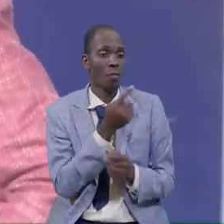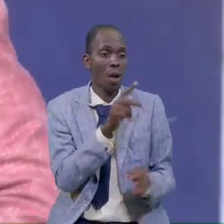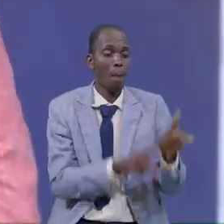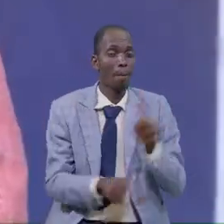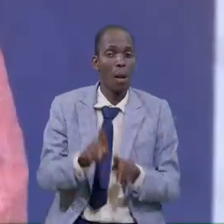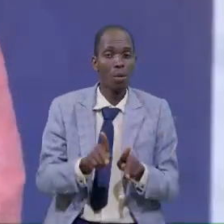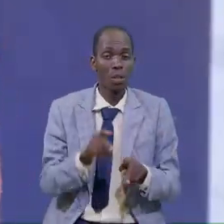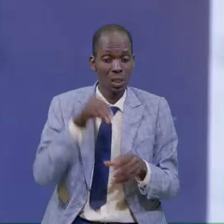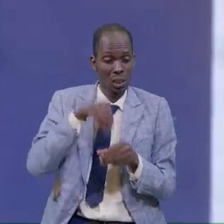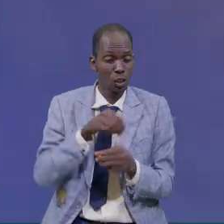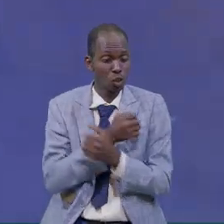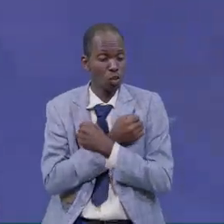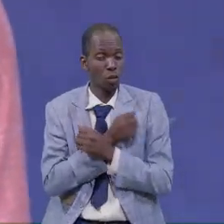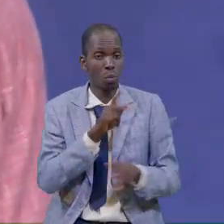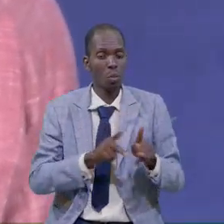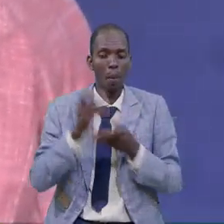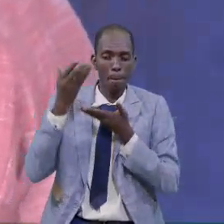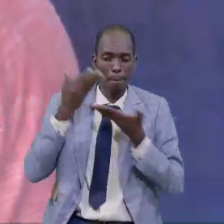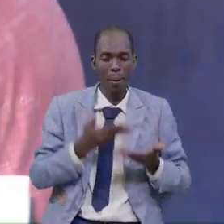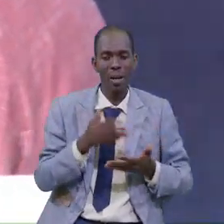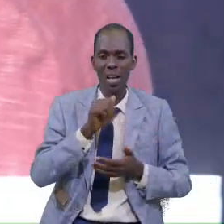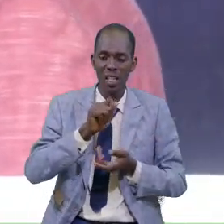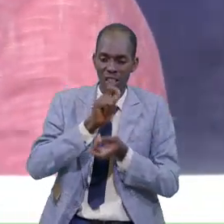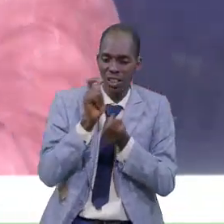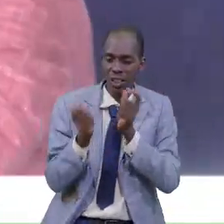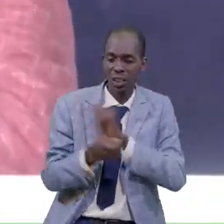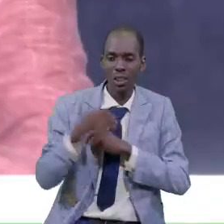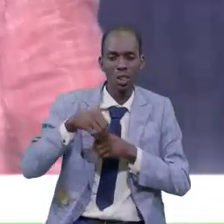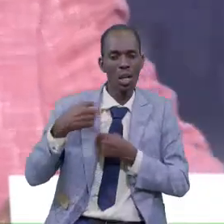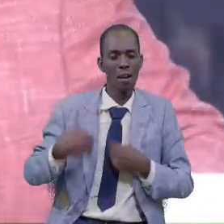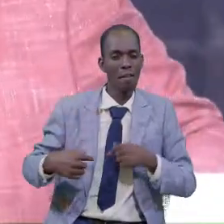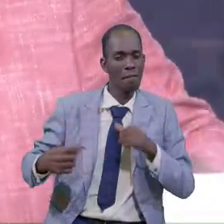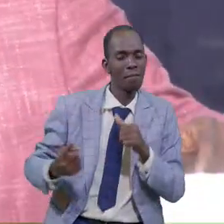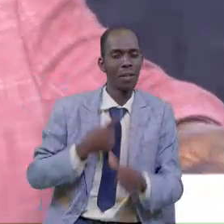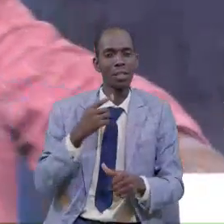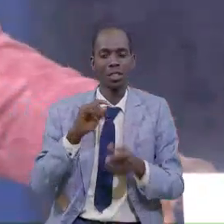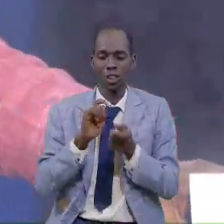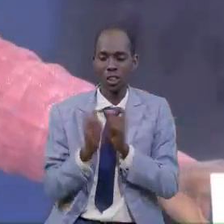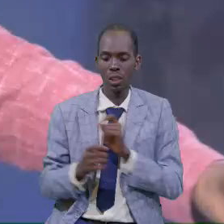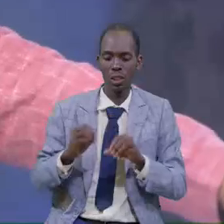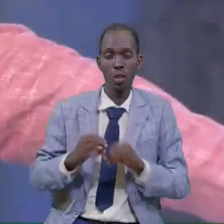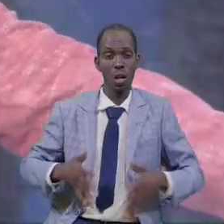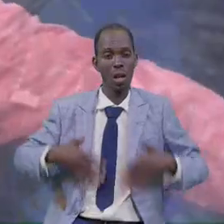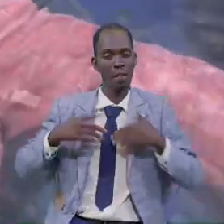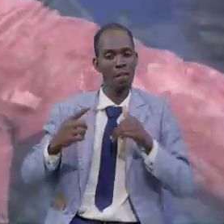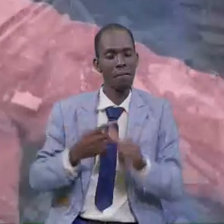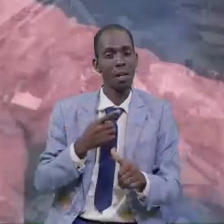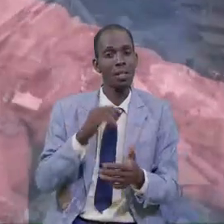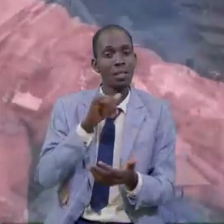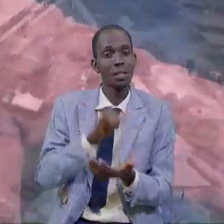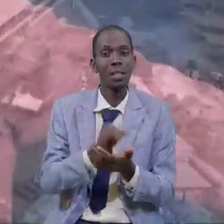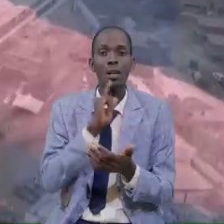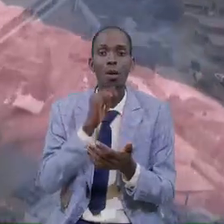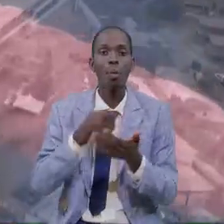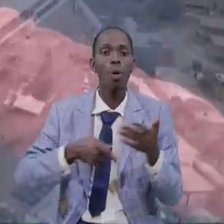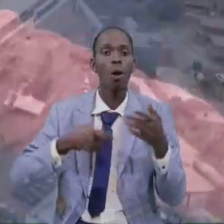in your heart first, a change in your life first. And that is what makes you to